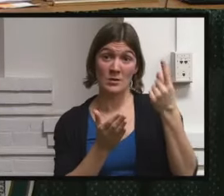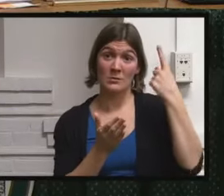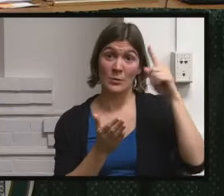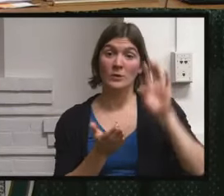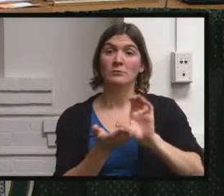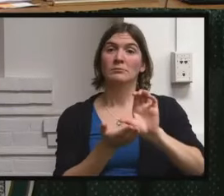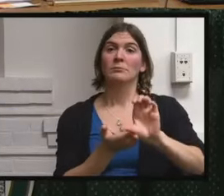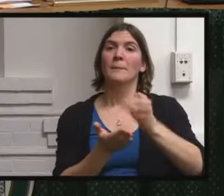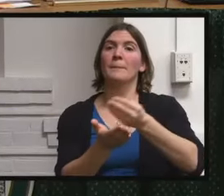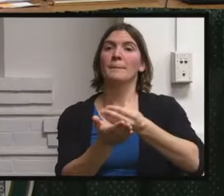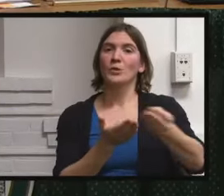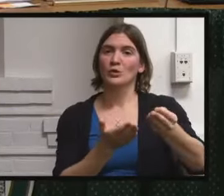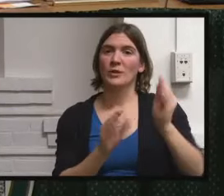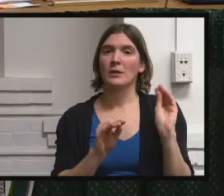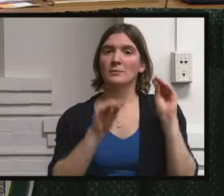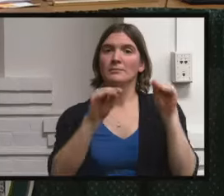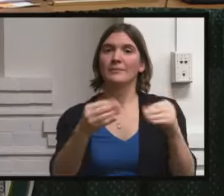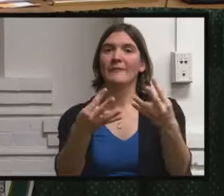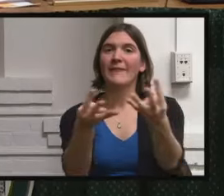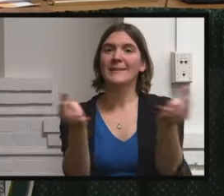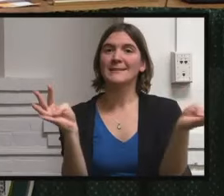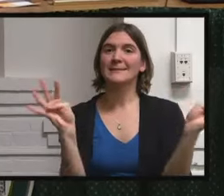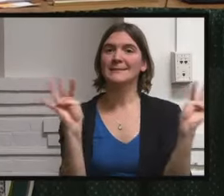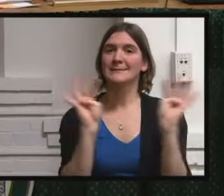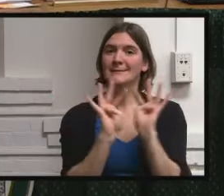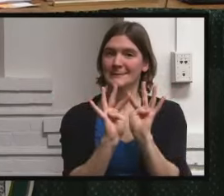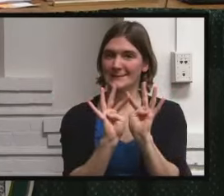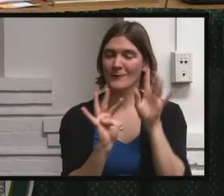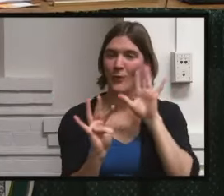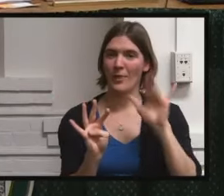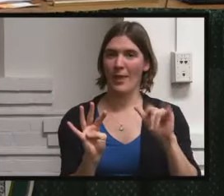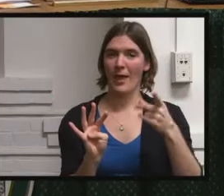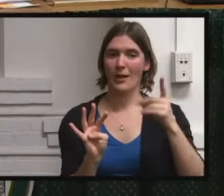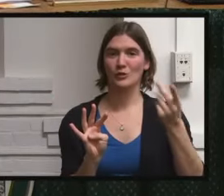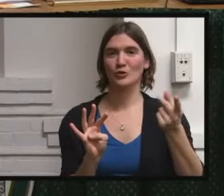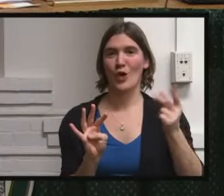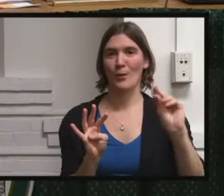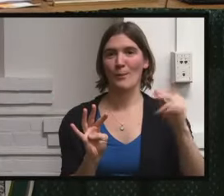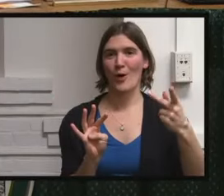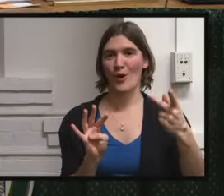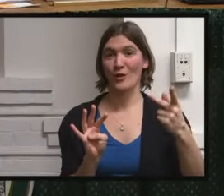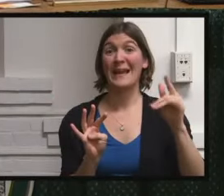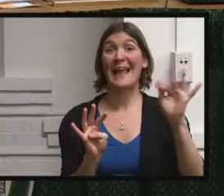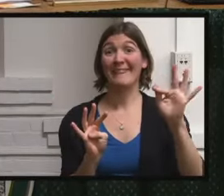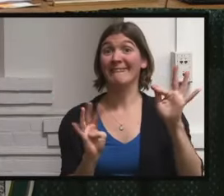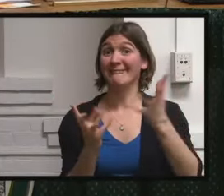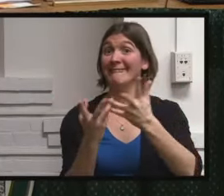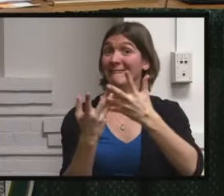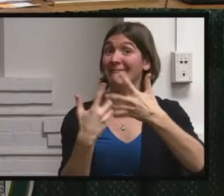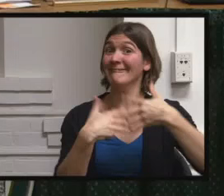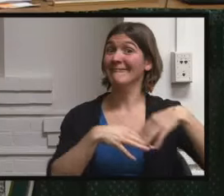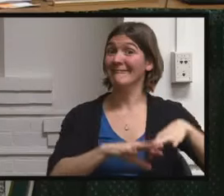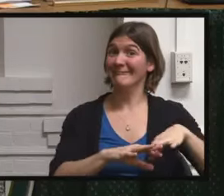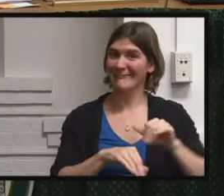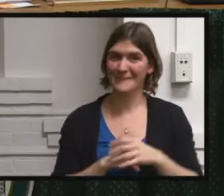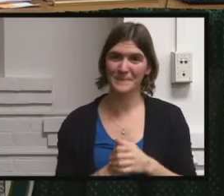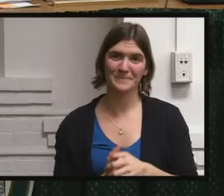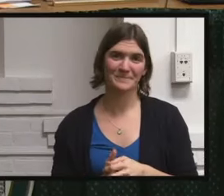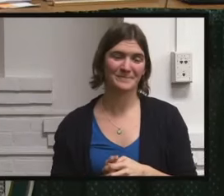the purchase and installation of the fencing that would go around the dog park if everything falls into place and the project